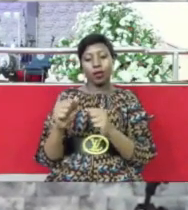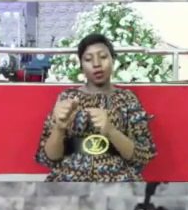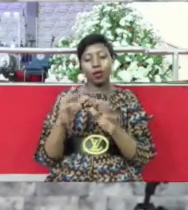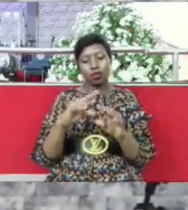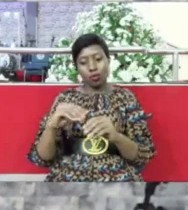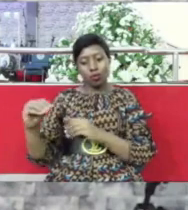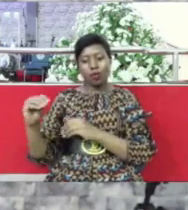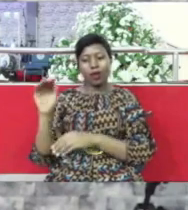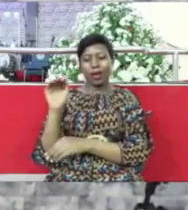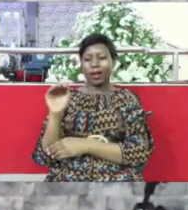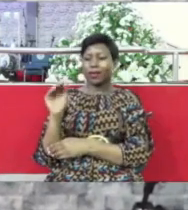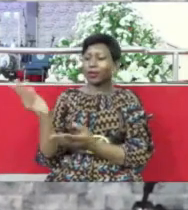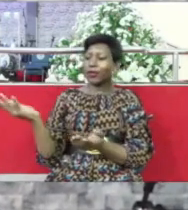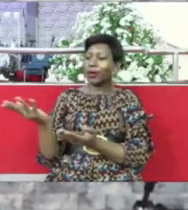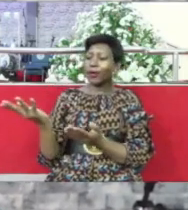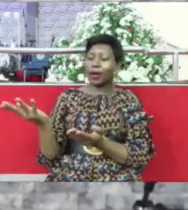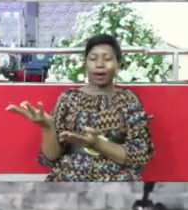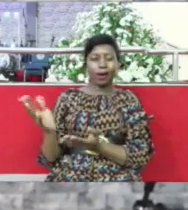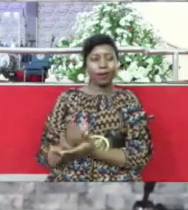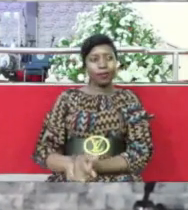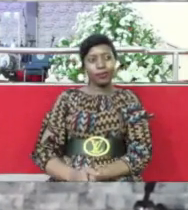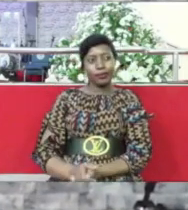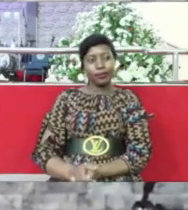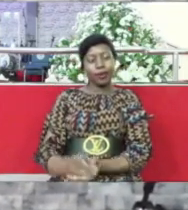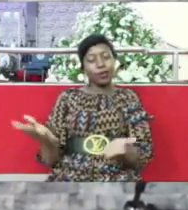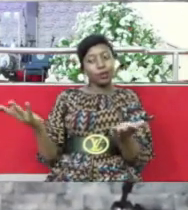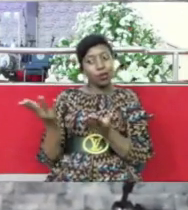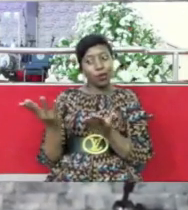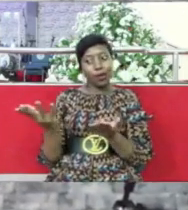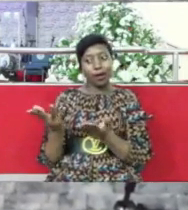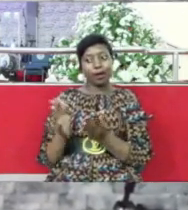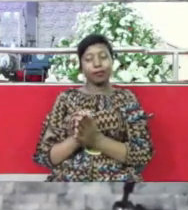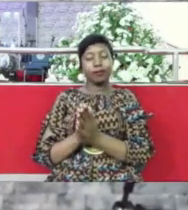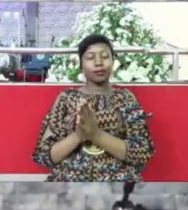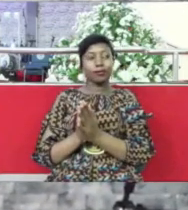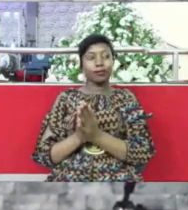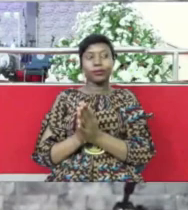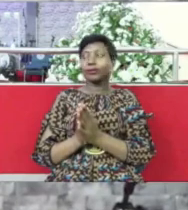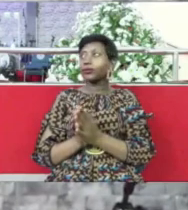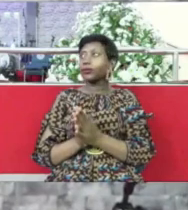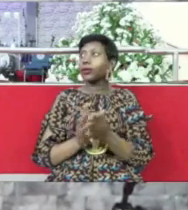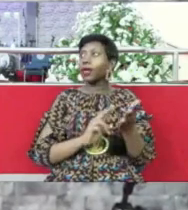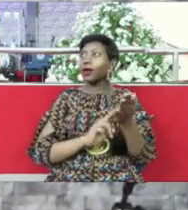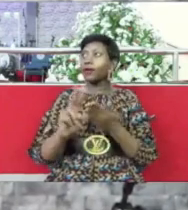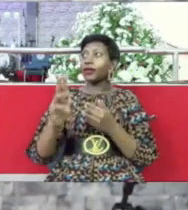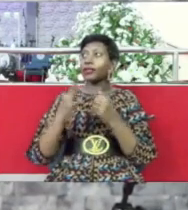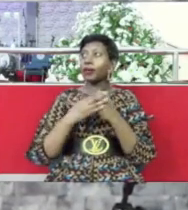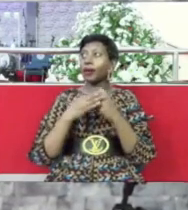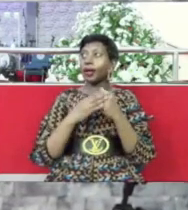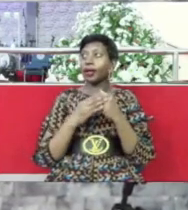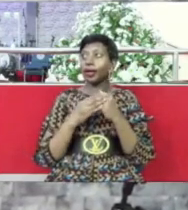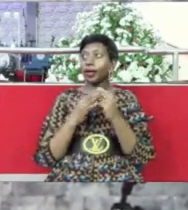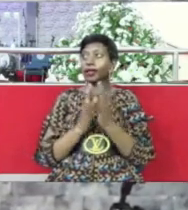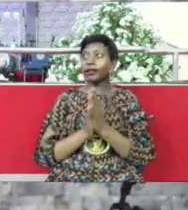Wako wapi? Wao wako wapi? Unaweza kimya na useme wako wapi? Wako wapi hao? Where are they? Verse number 9. Mstari wa 9. Why I should not